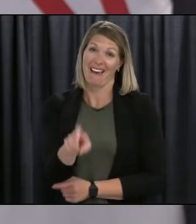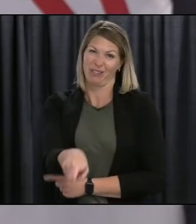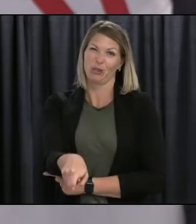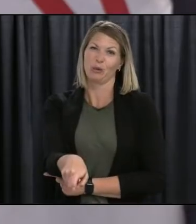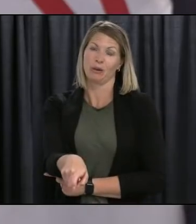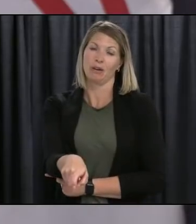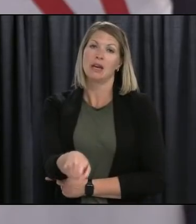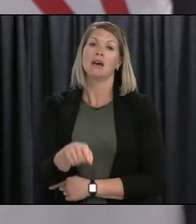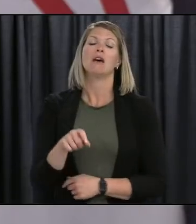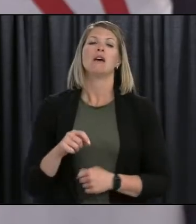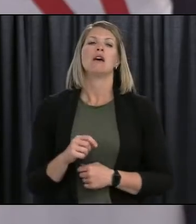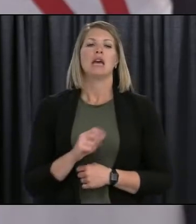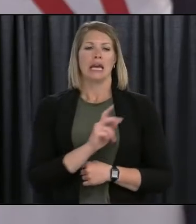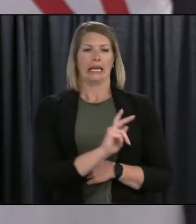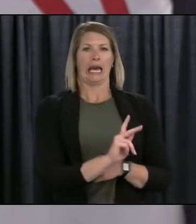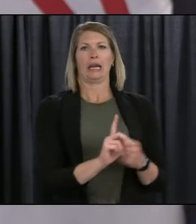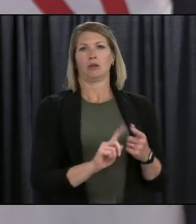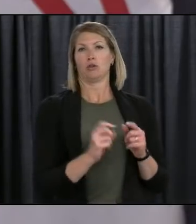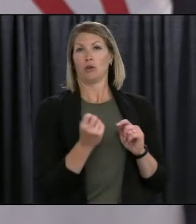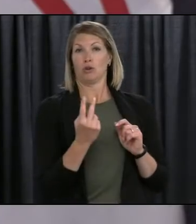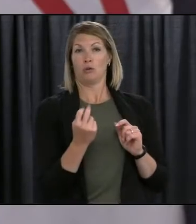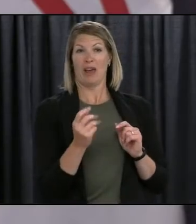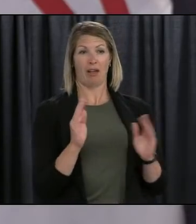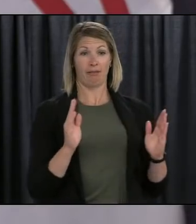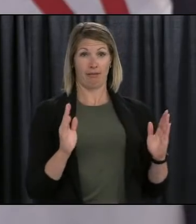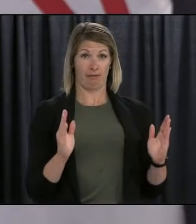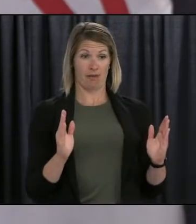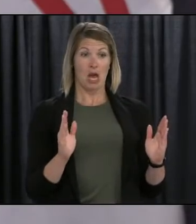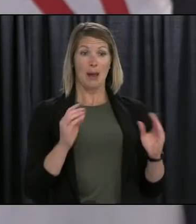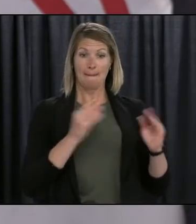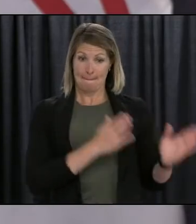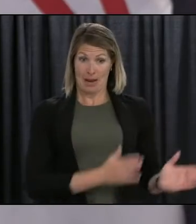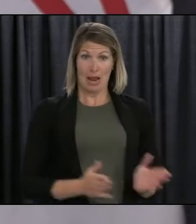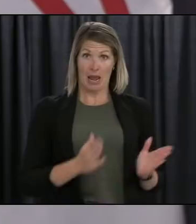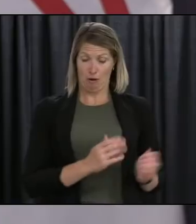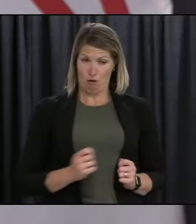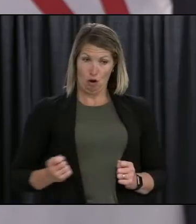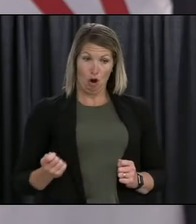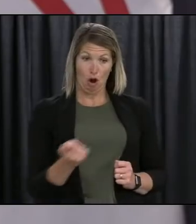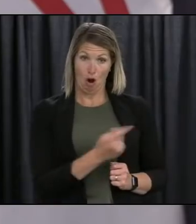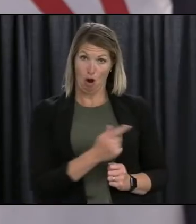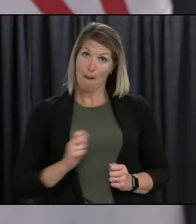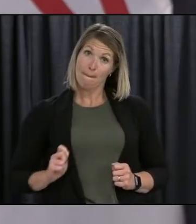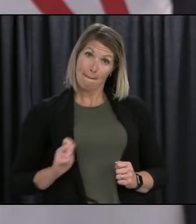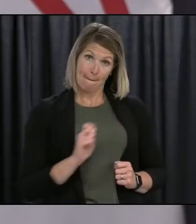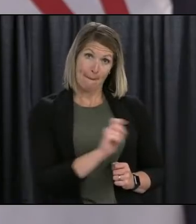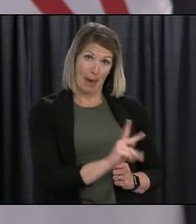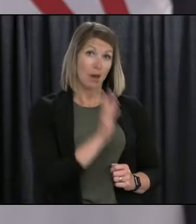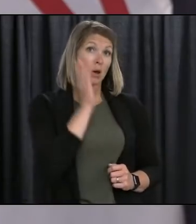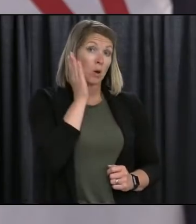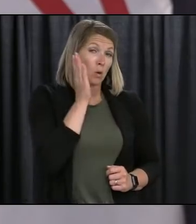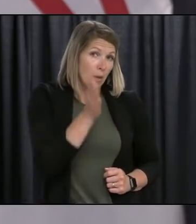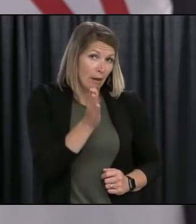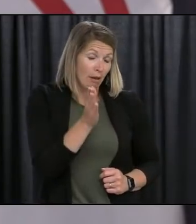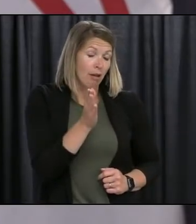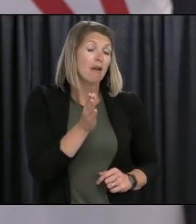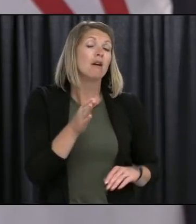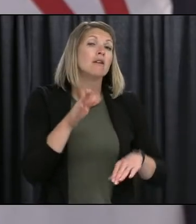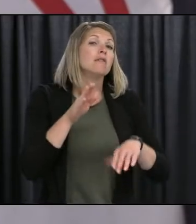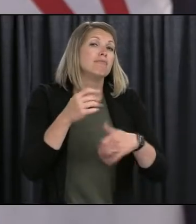our K-12 system in classrooms. And depending on where we are, as Dr. Fitzgerald and others have said quite